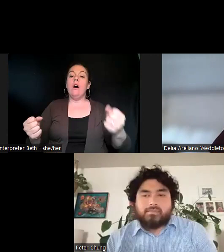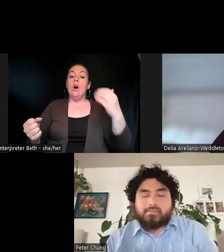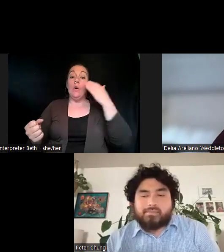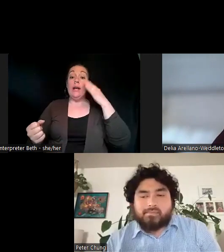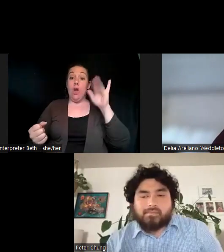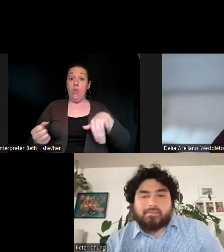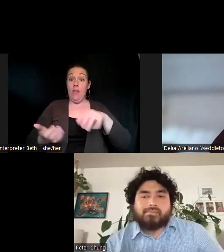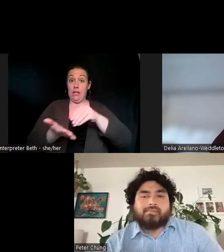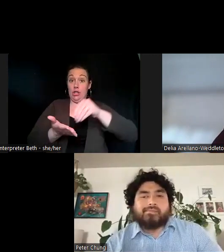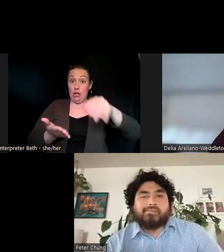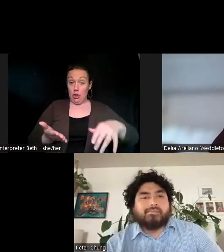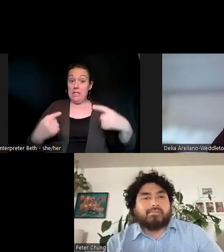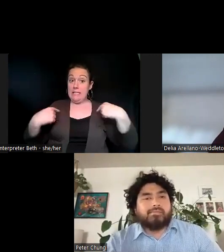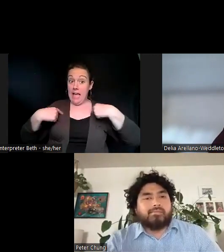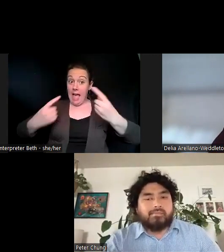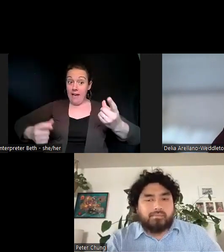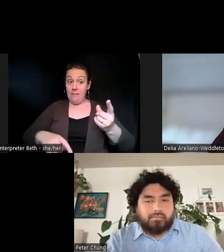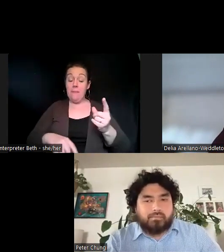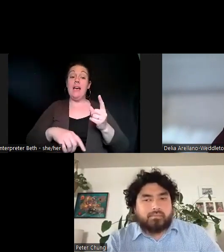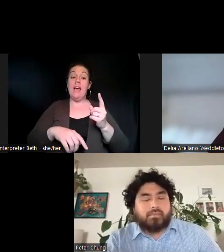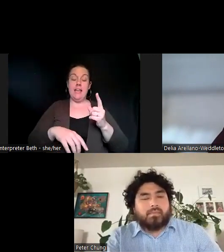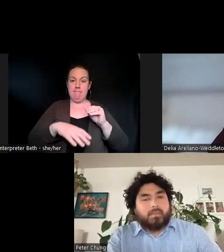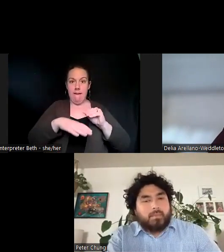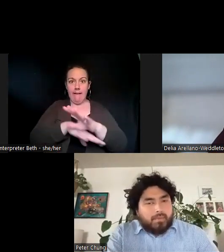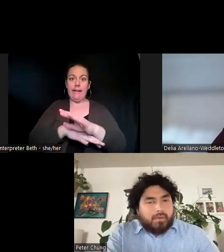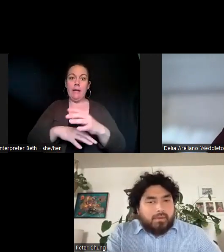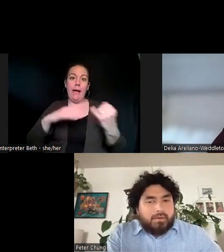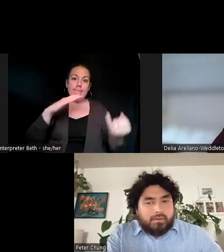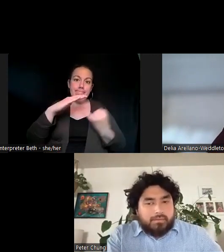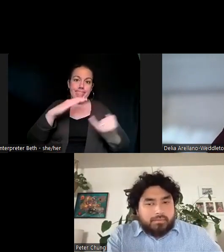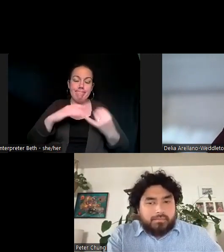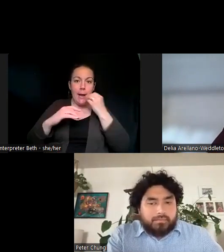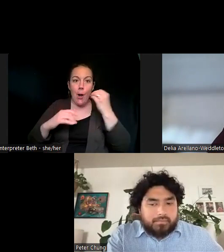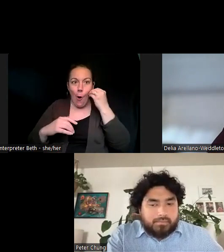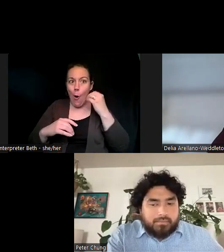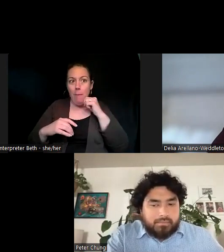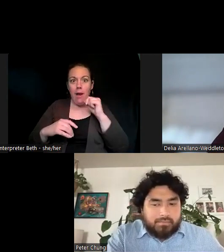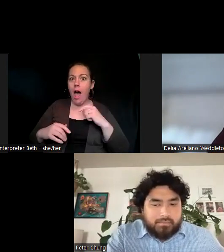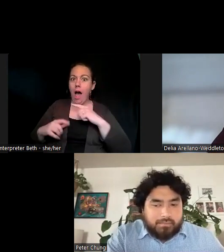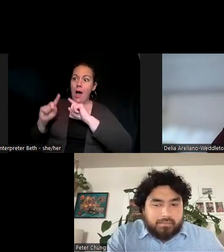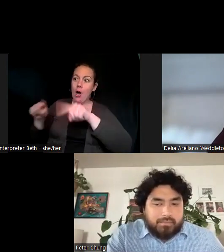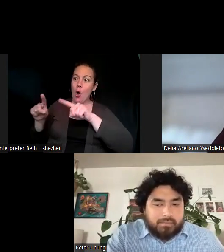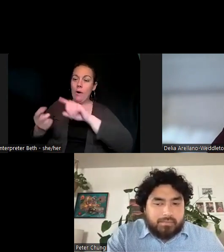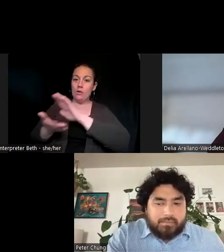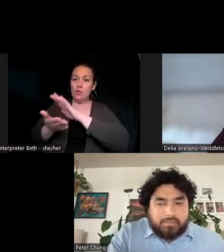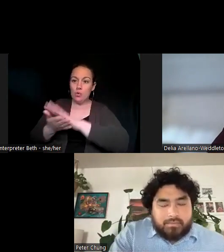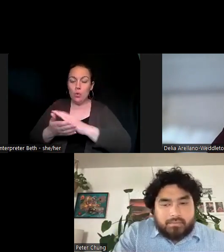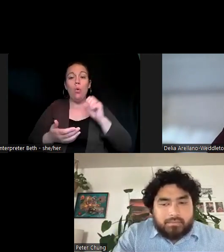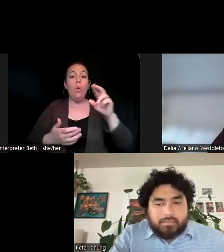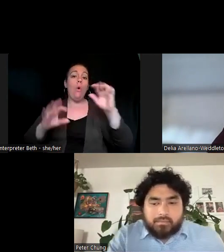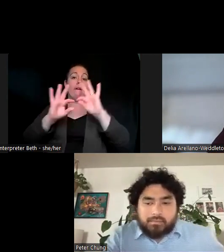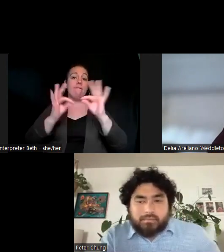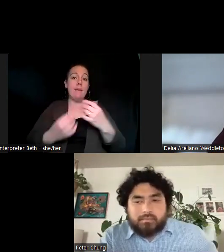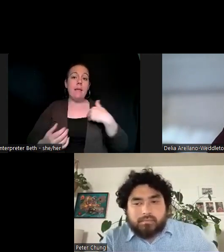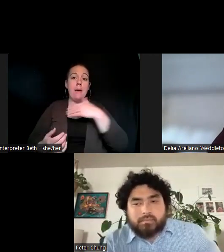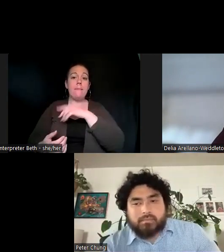been impacted by sort of just being at home, not in school, particularly trauma to losing family members to the pandemic as